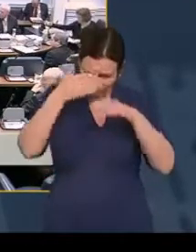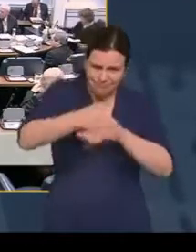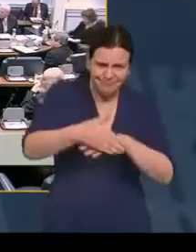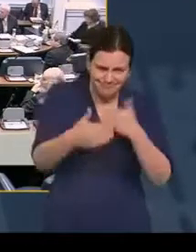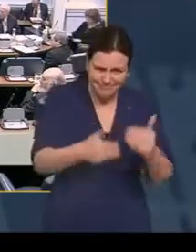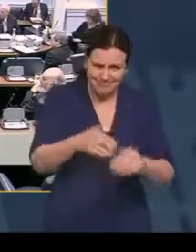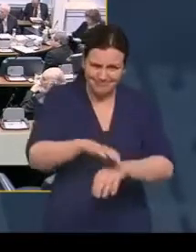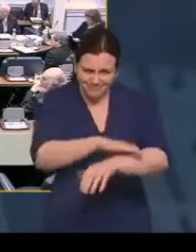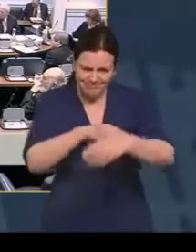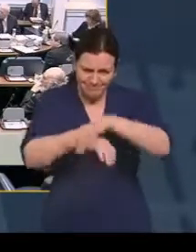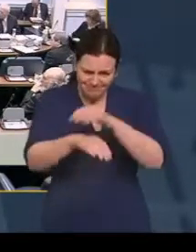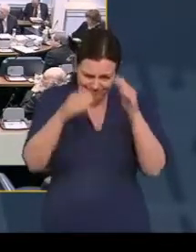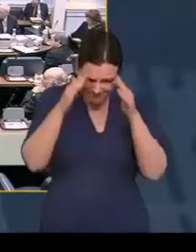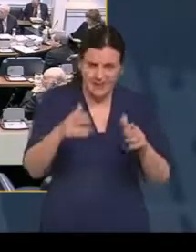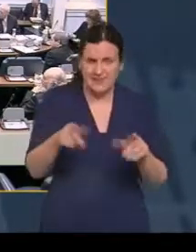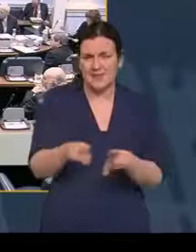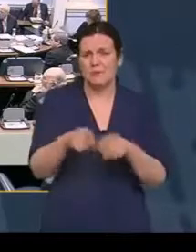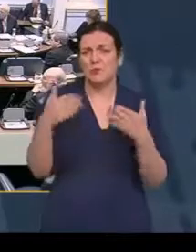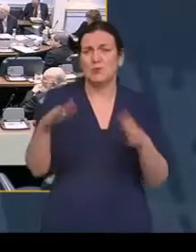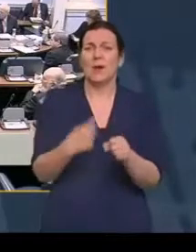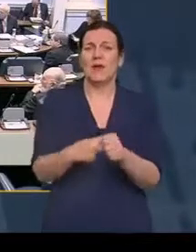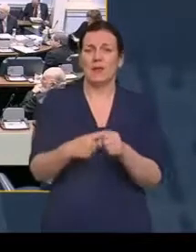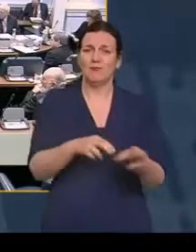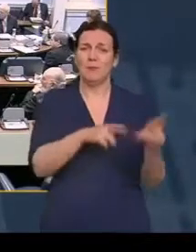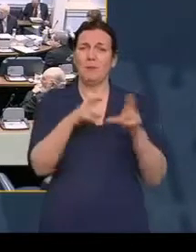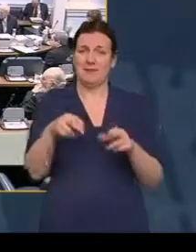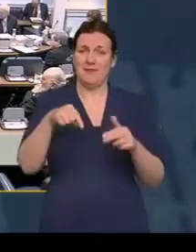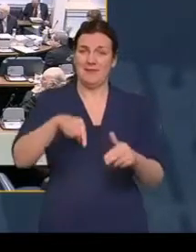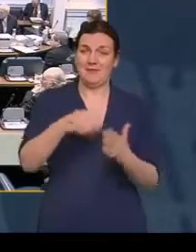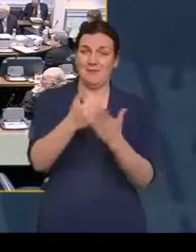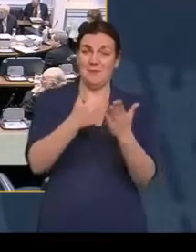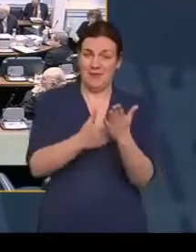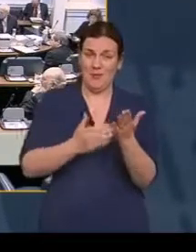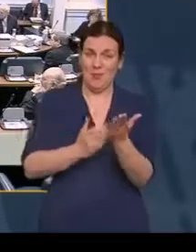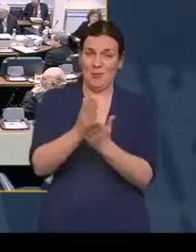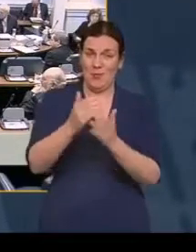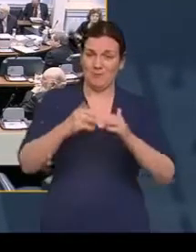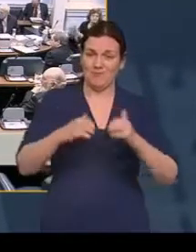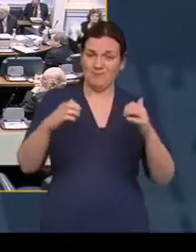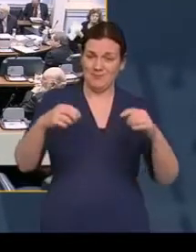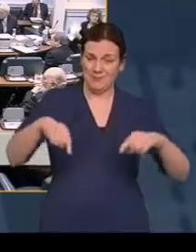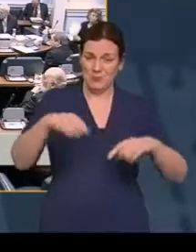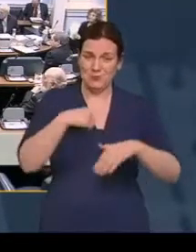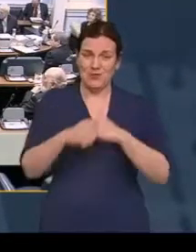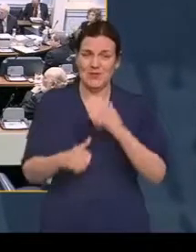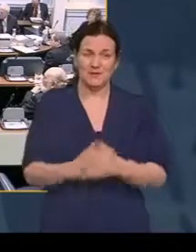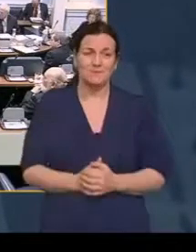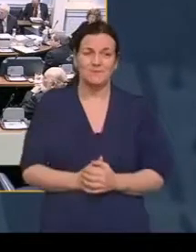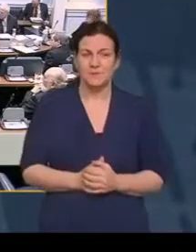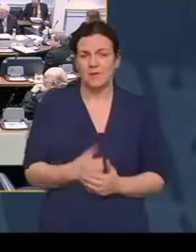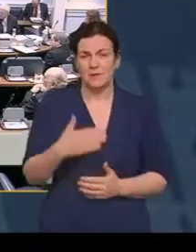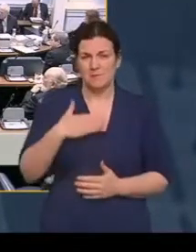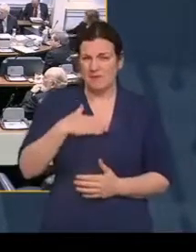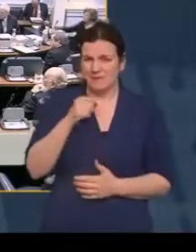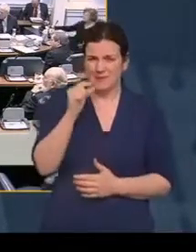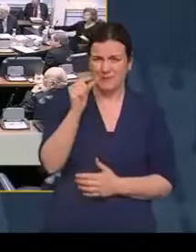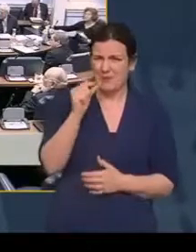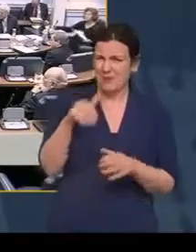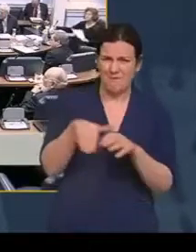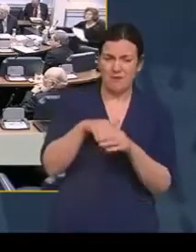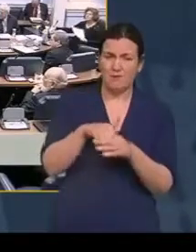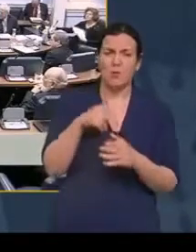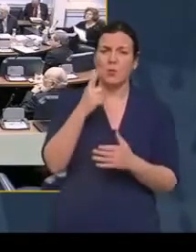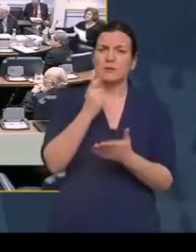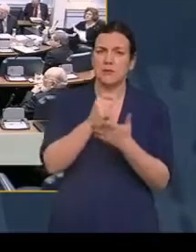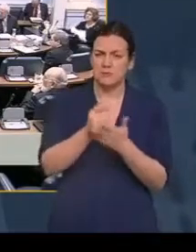tenacity has been shown again in this particular bill going through the House today. I played a very small part